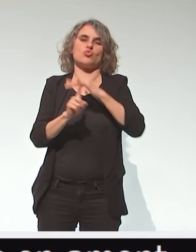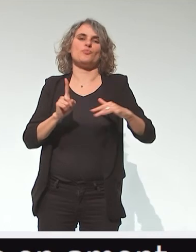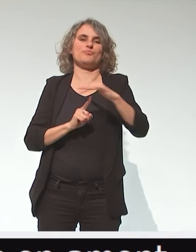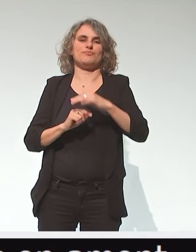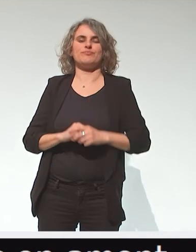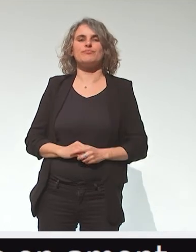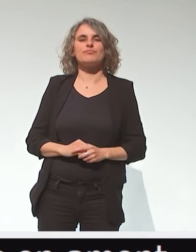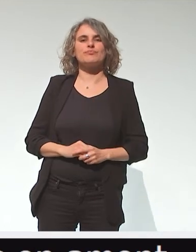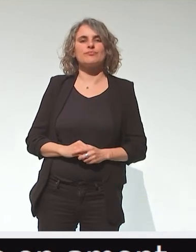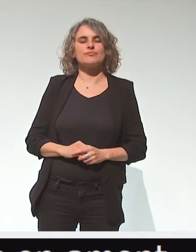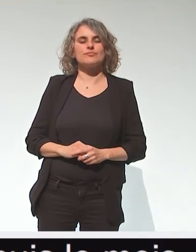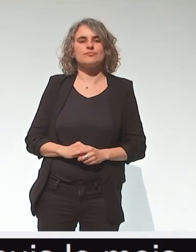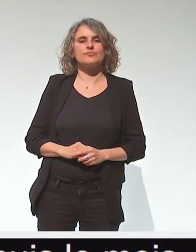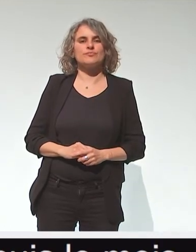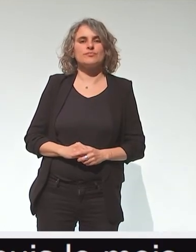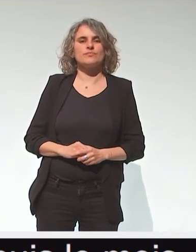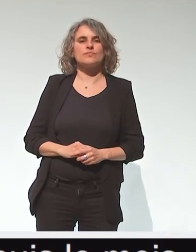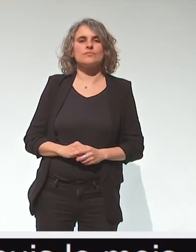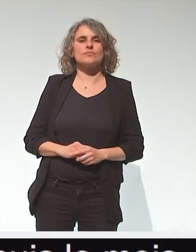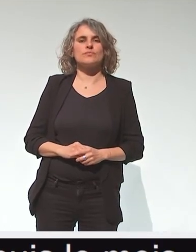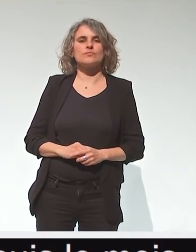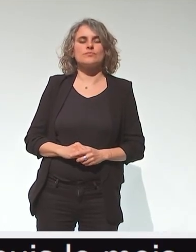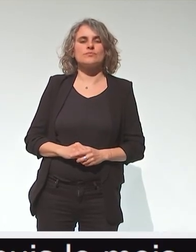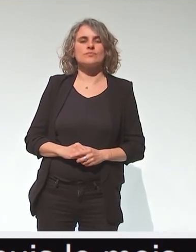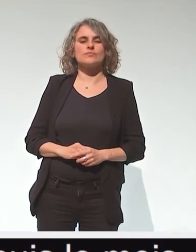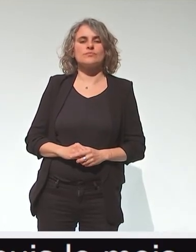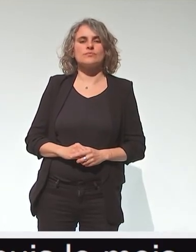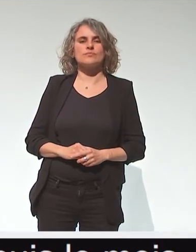HR Directorate at the Social Ministries.